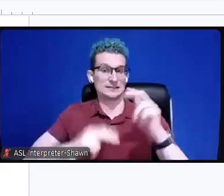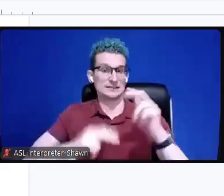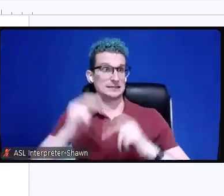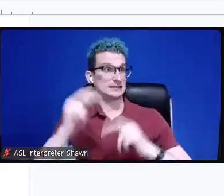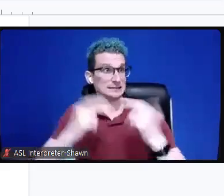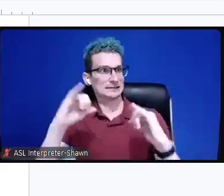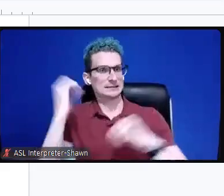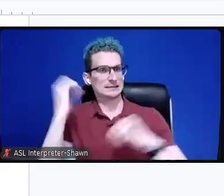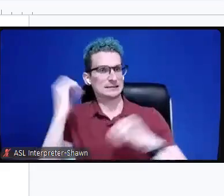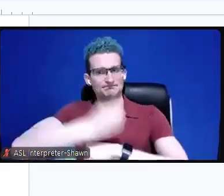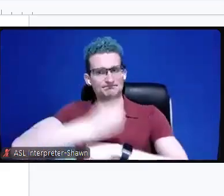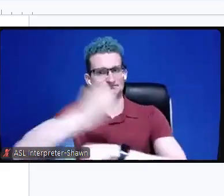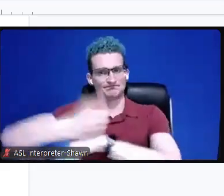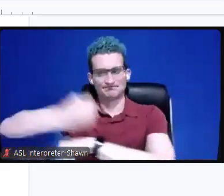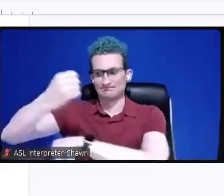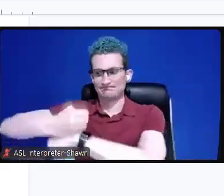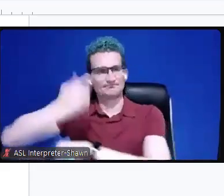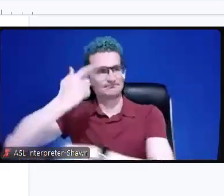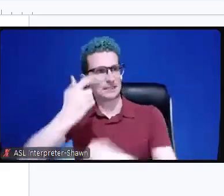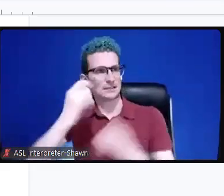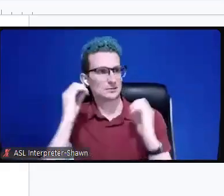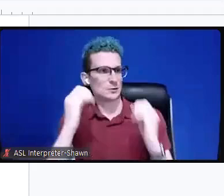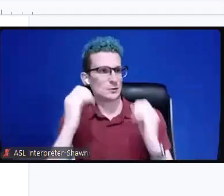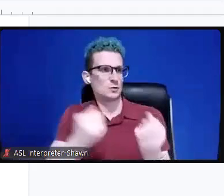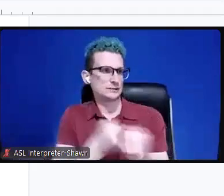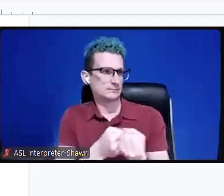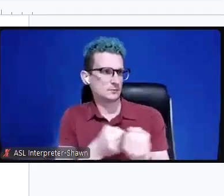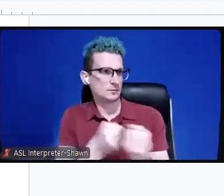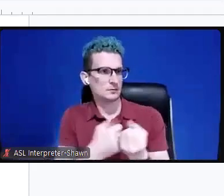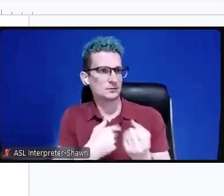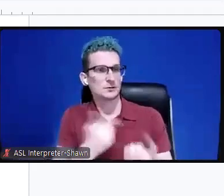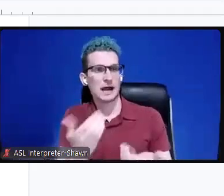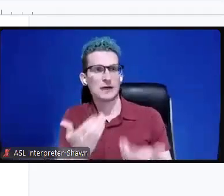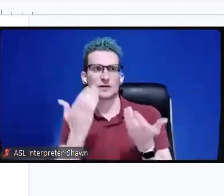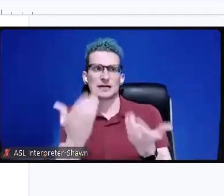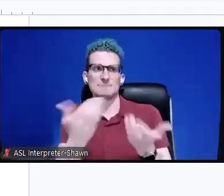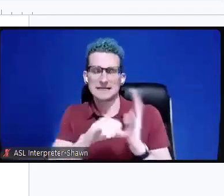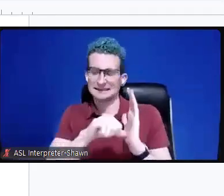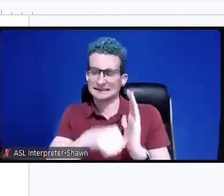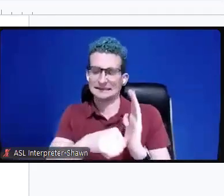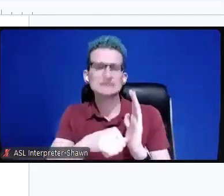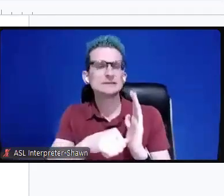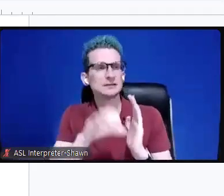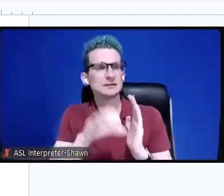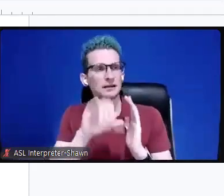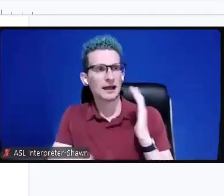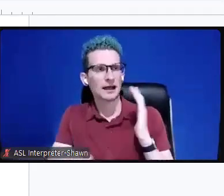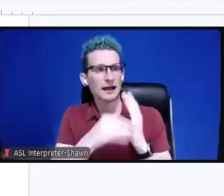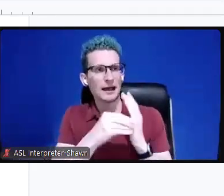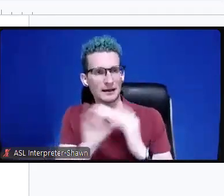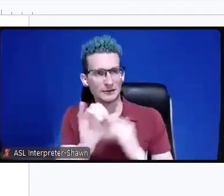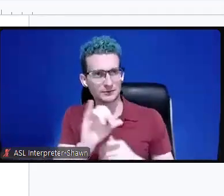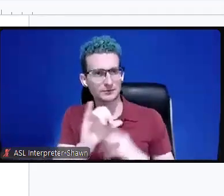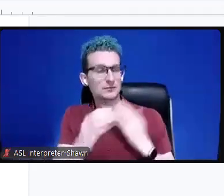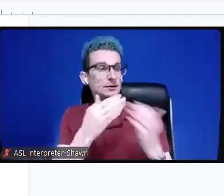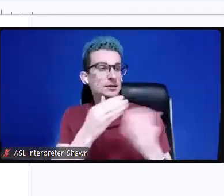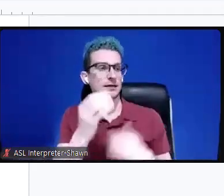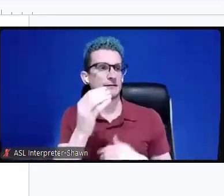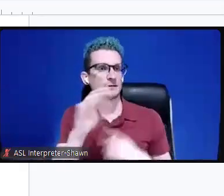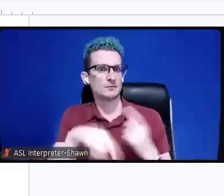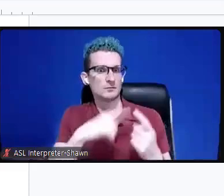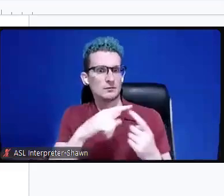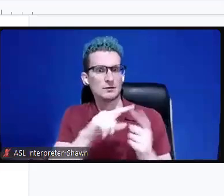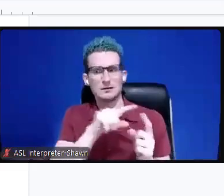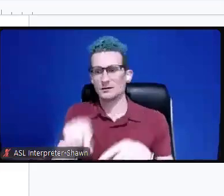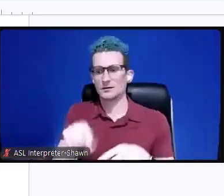have the support. So I would just highly recommend that that gets added as well. Even when you go to Pueblo, it's an hour away. You can